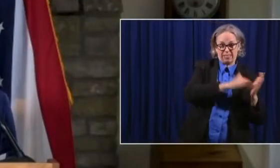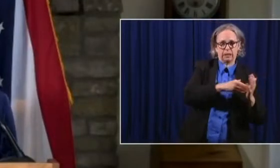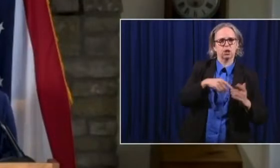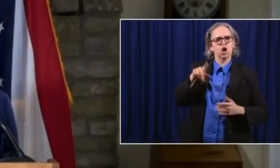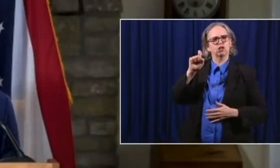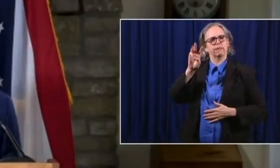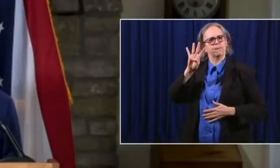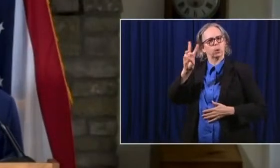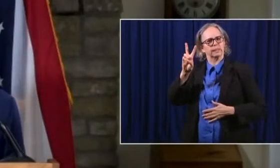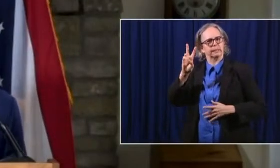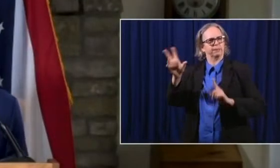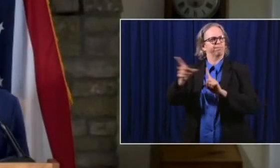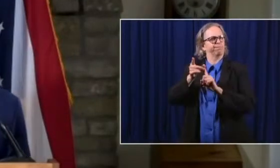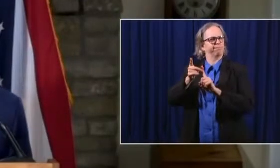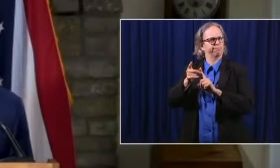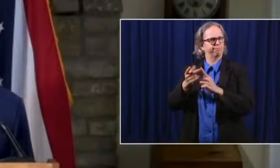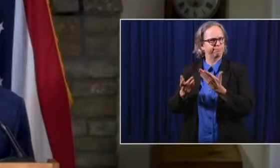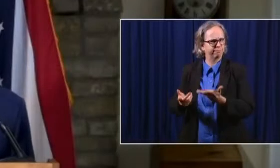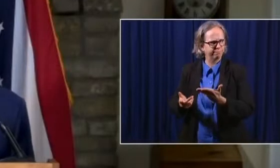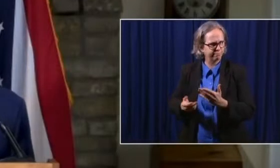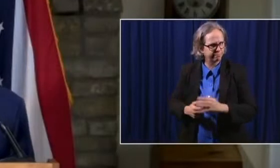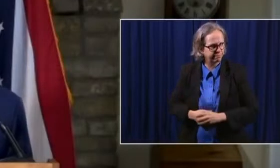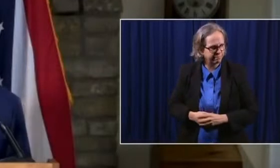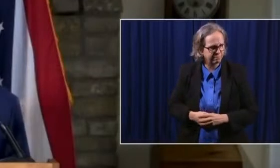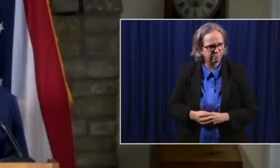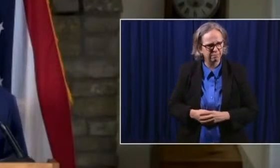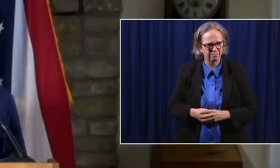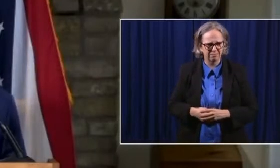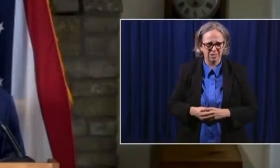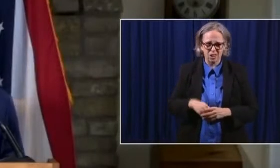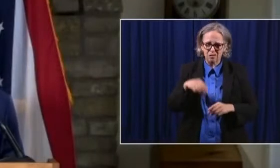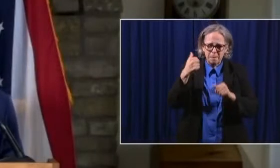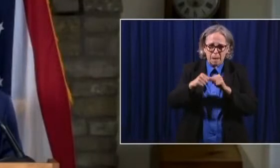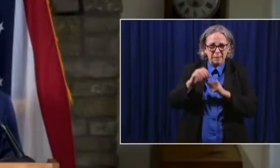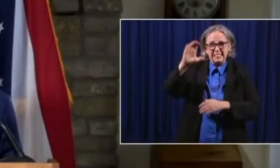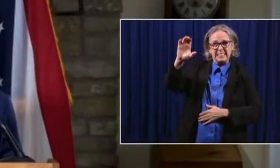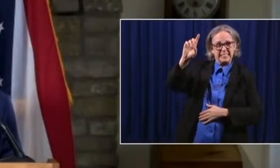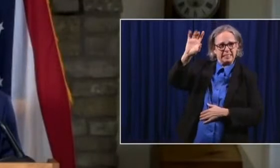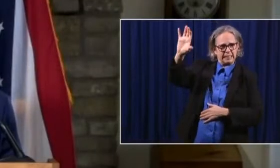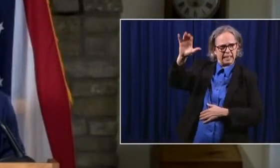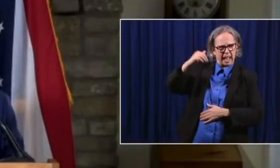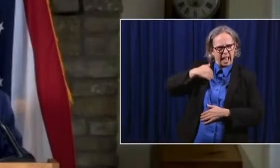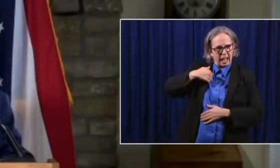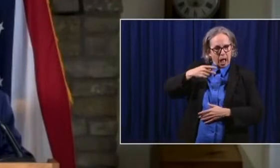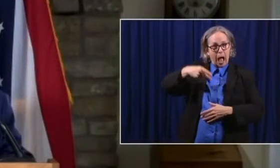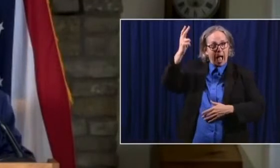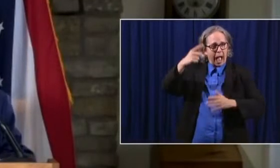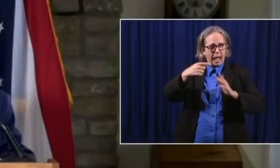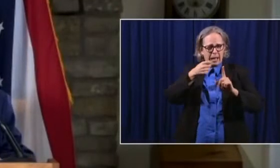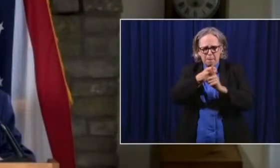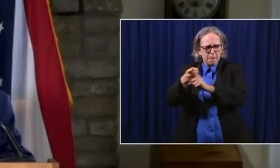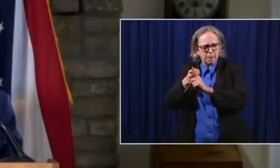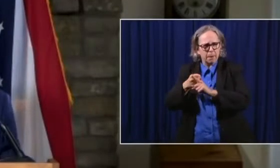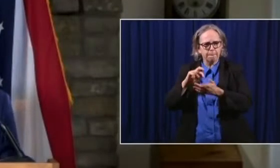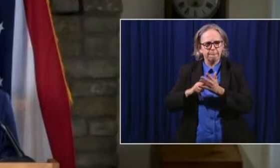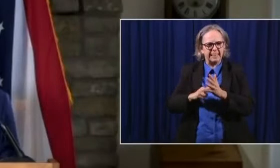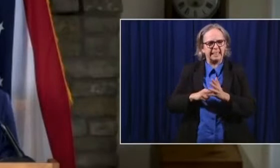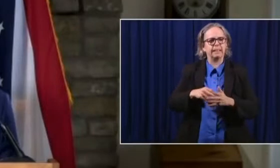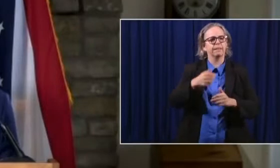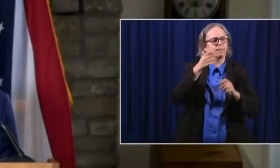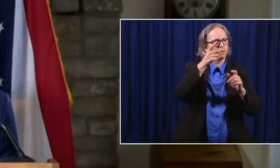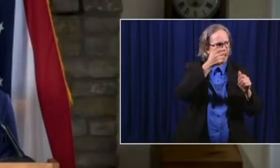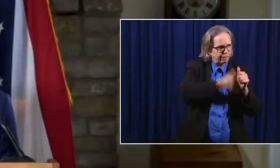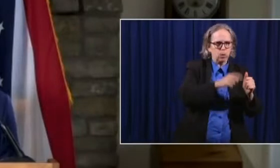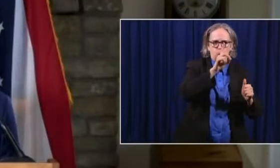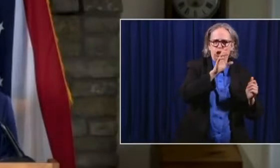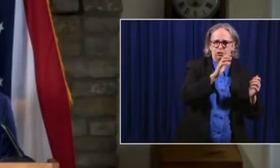as much as the 100 level, which is considered high incidence. Let's turn to Lucas County. They meet 3